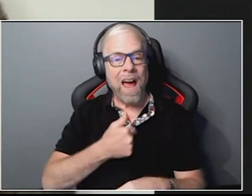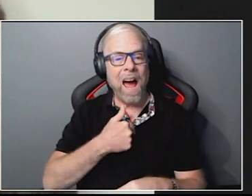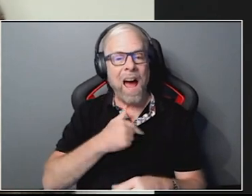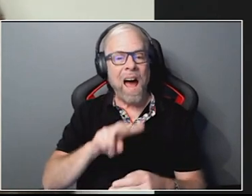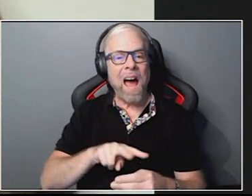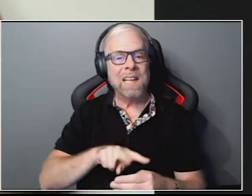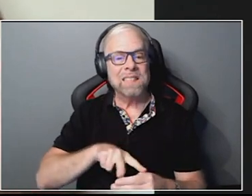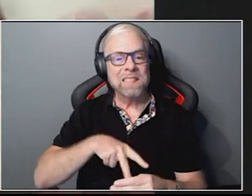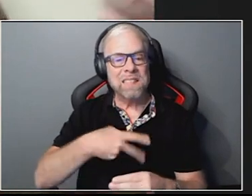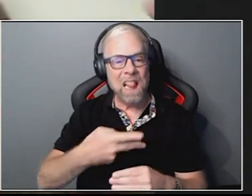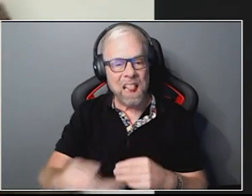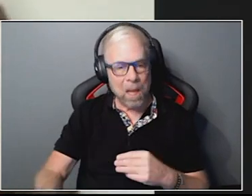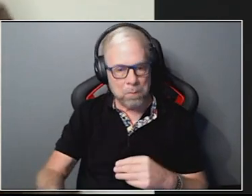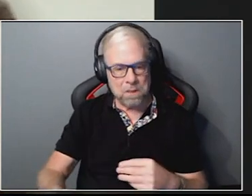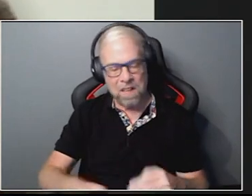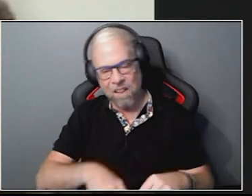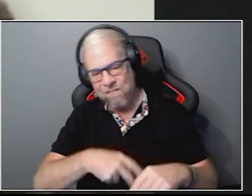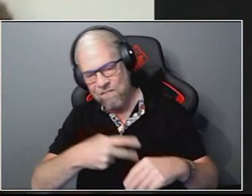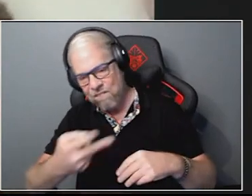water. Well,